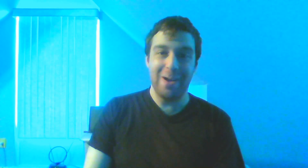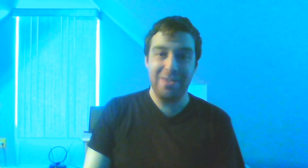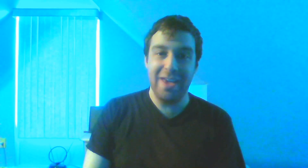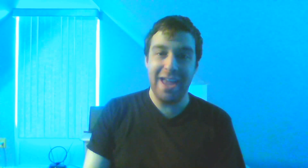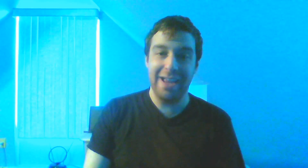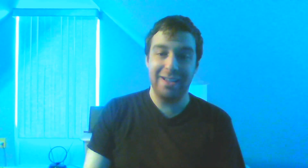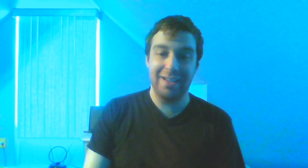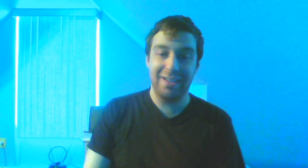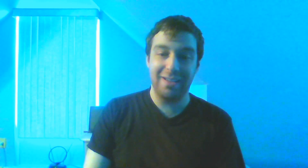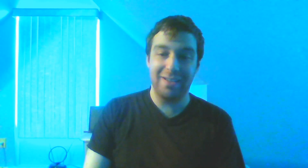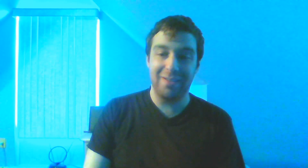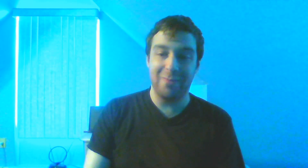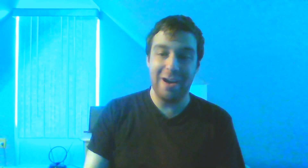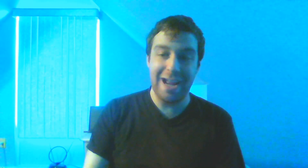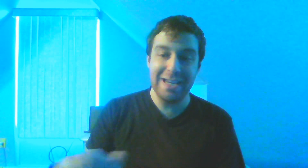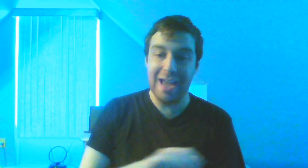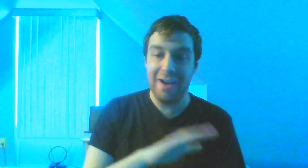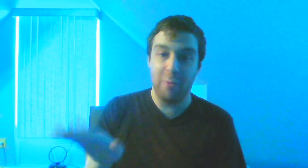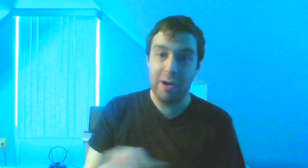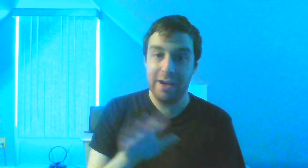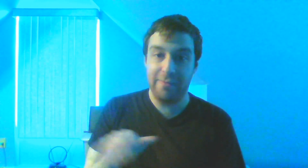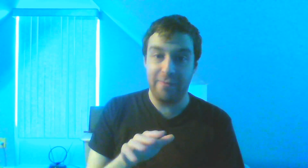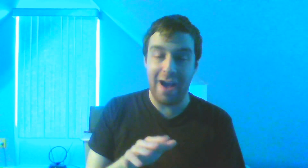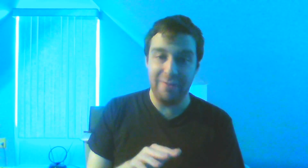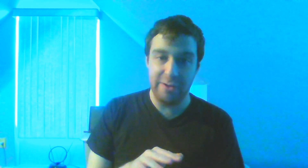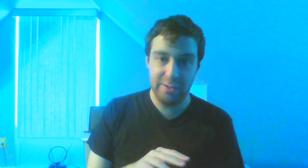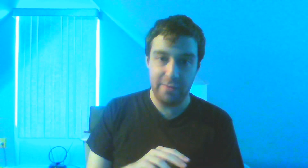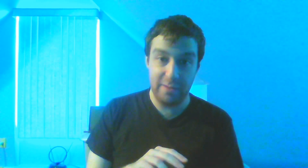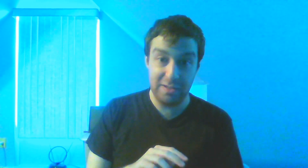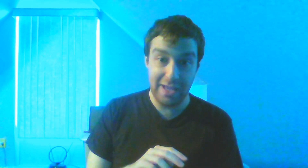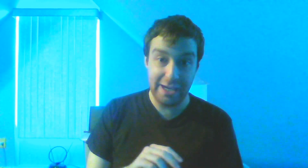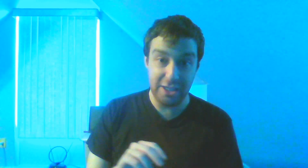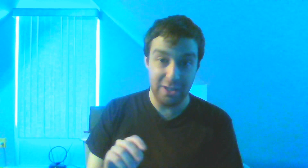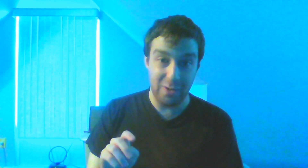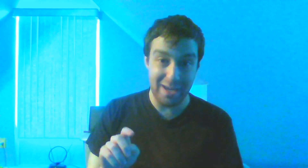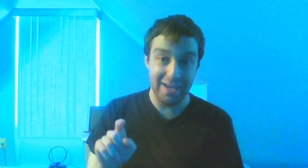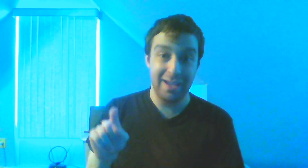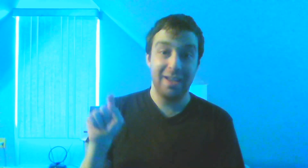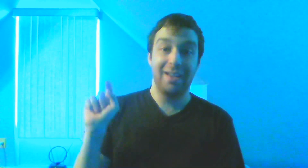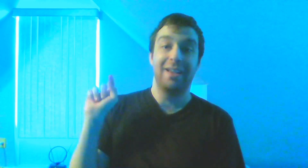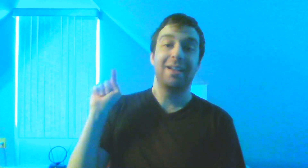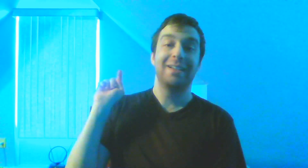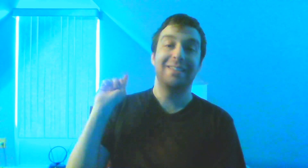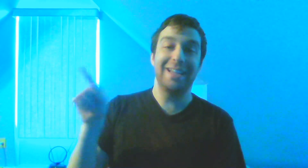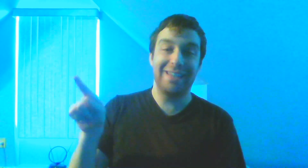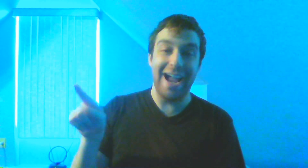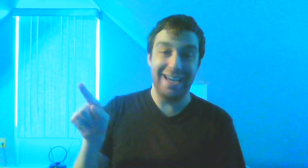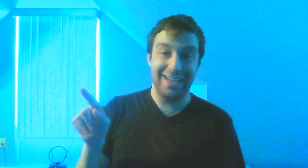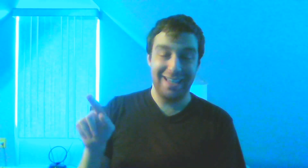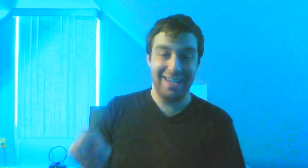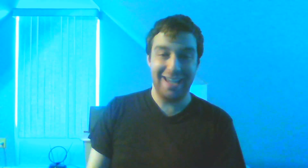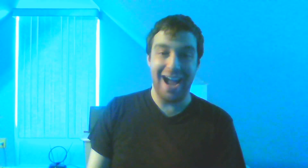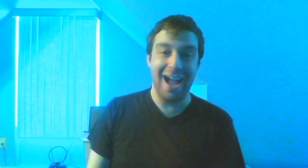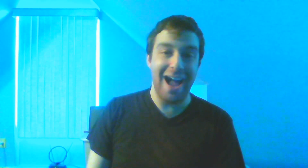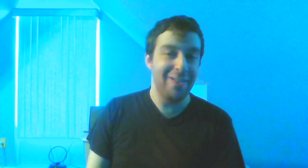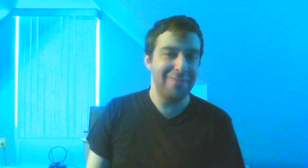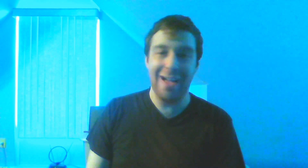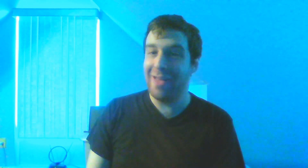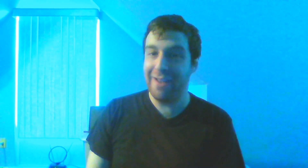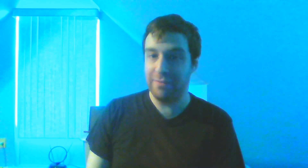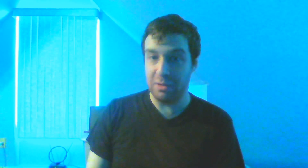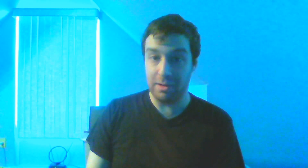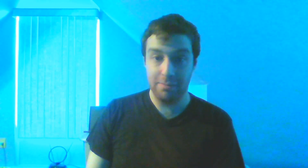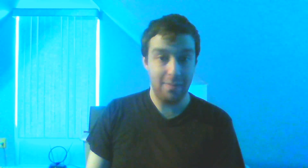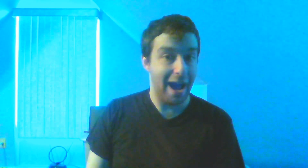there was one thing when I didn't have work 5 years ago, first thing she told me, sit tight. I love